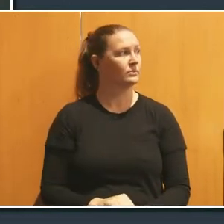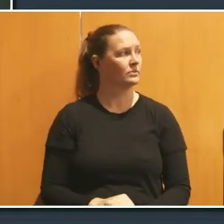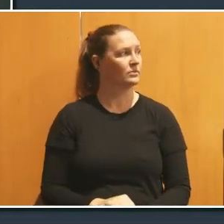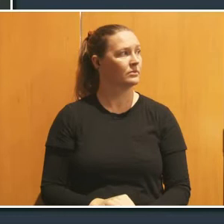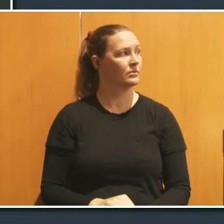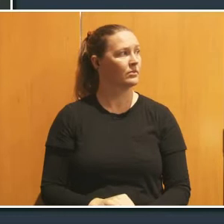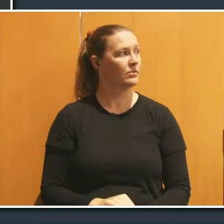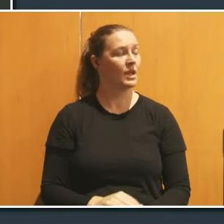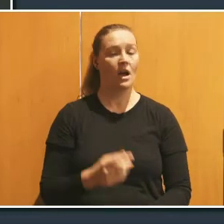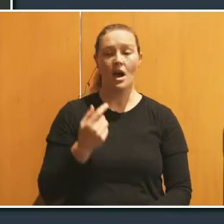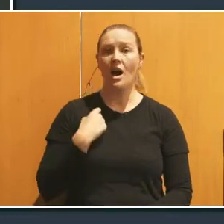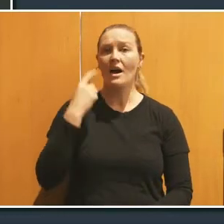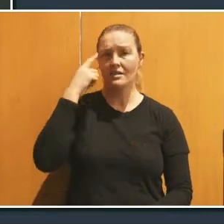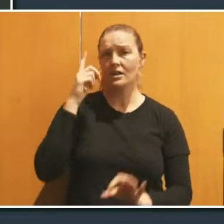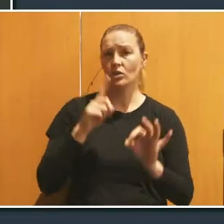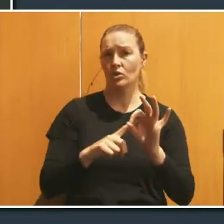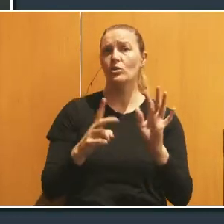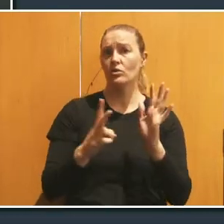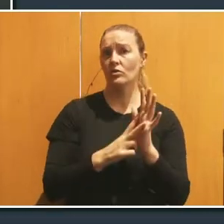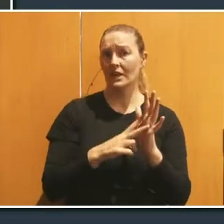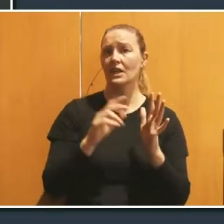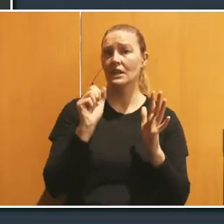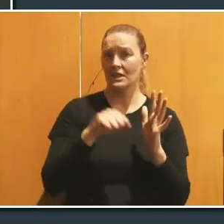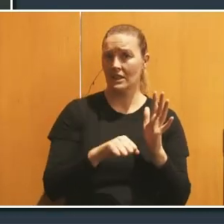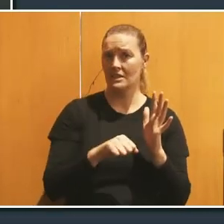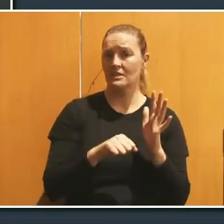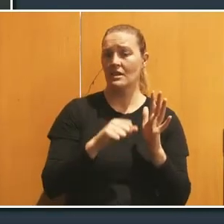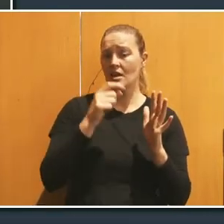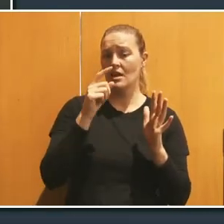I think QV does take into account